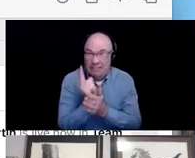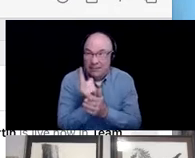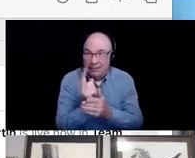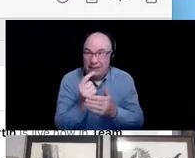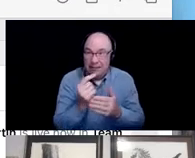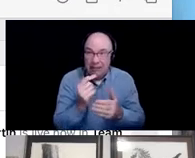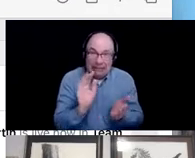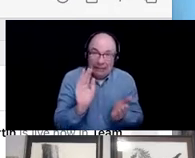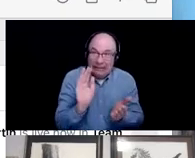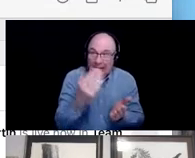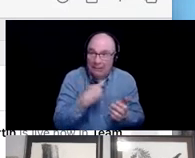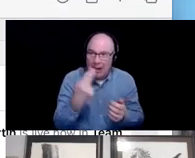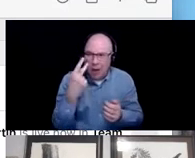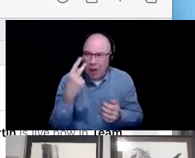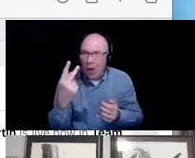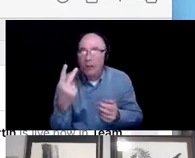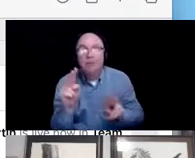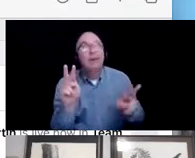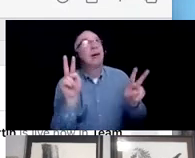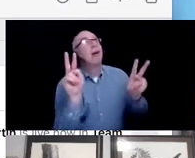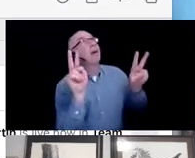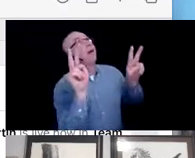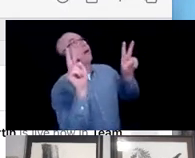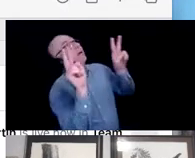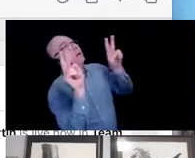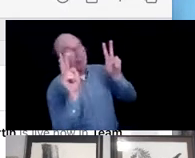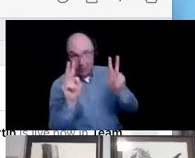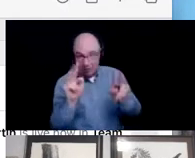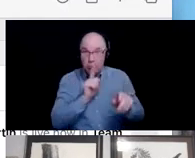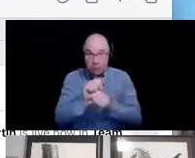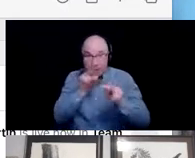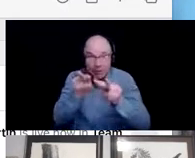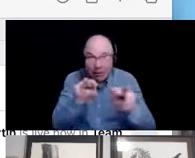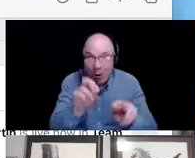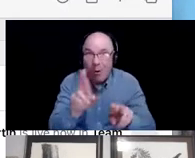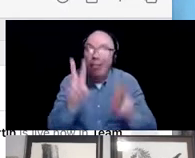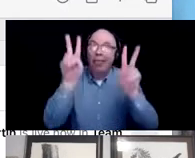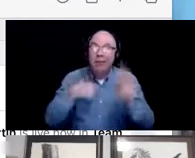looks to me like I'm looking up at the sky. Does it look like I'm looking at you guys?